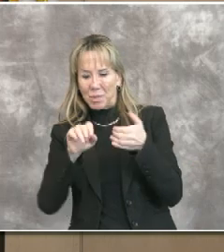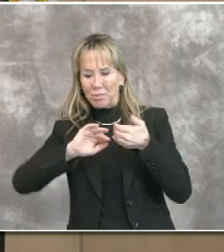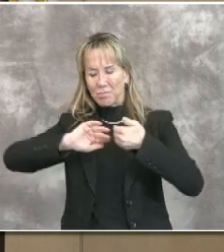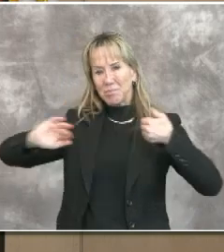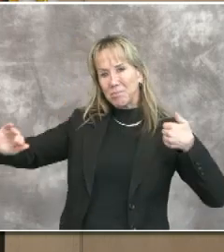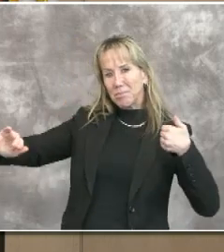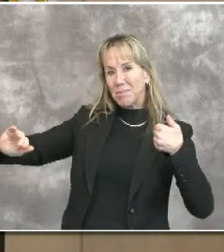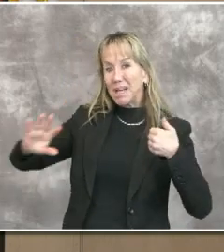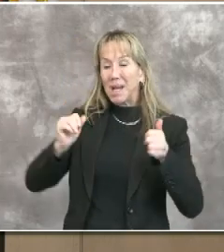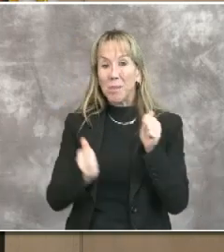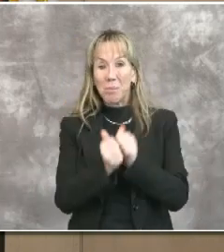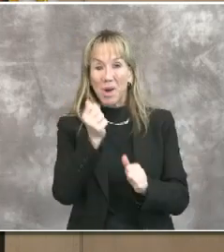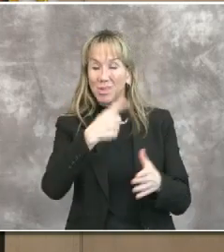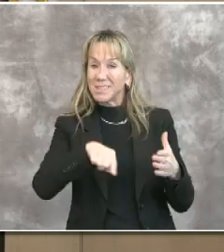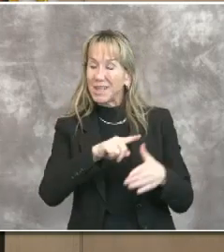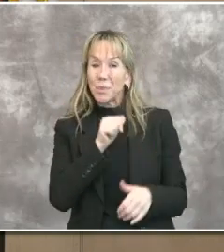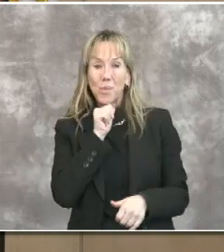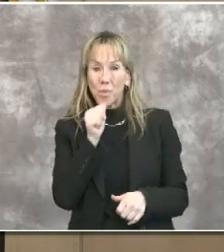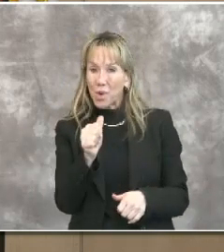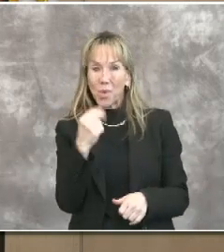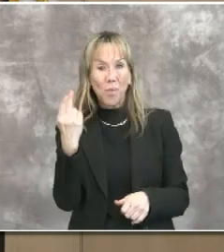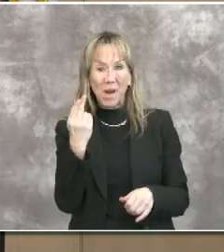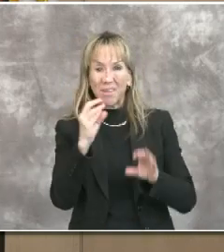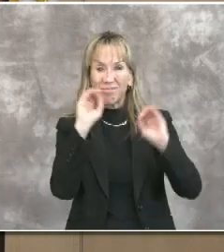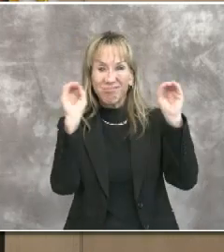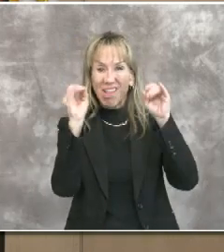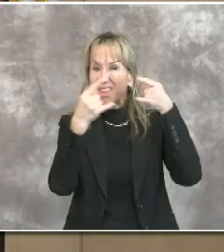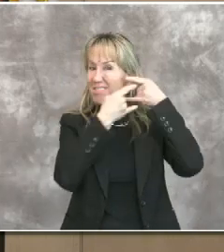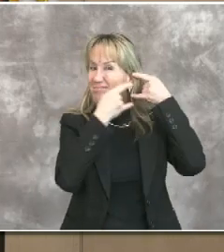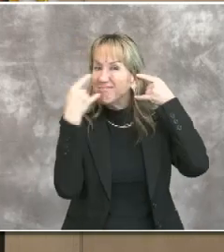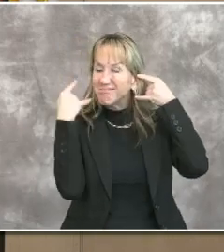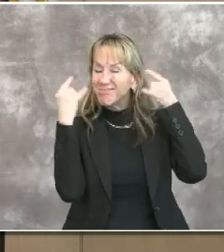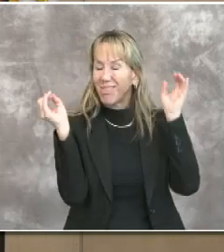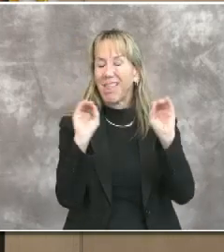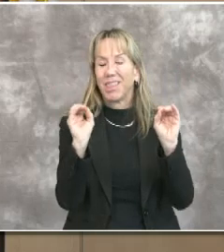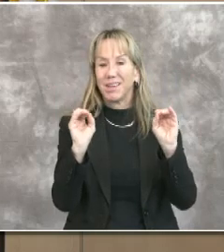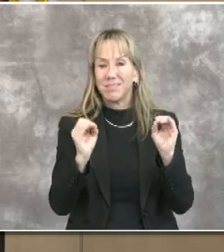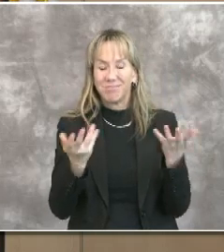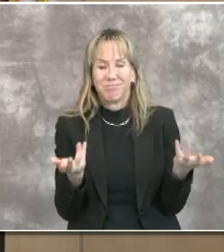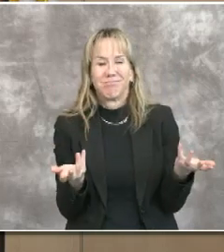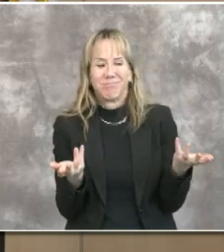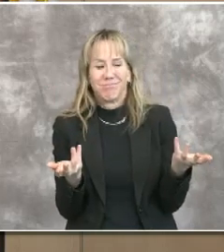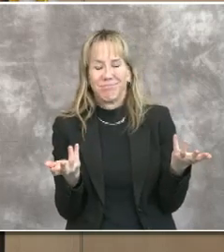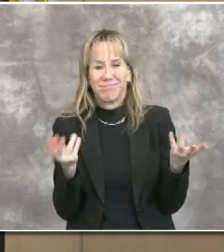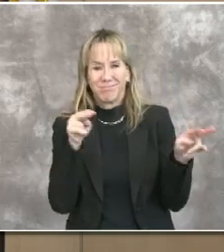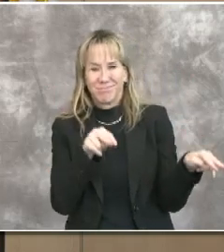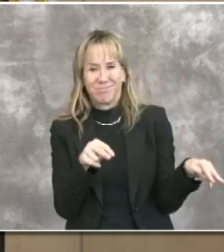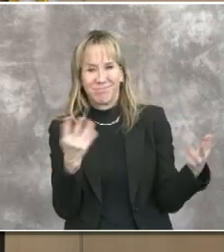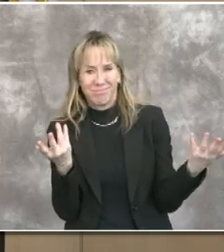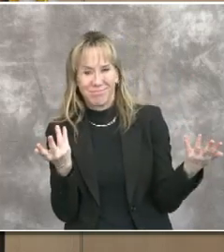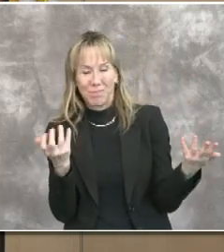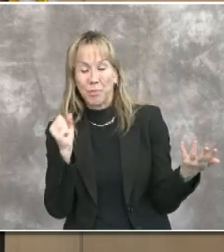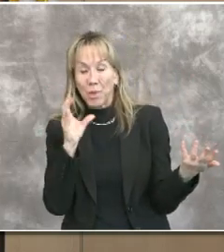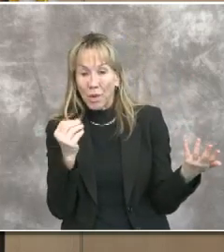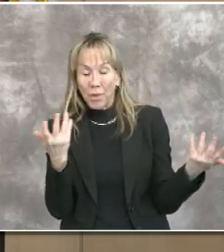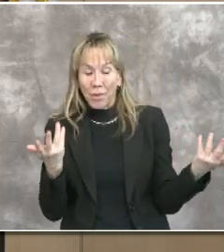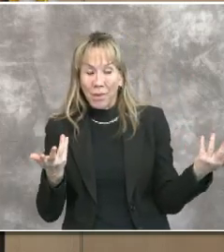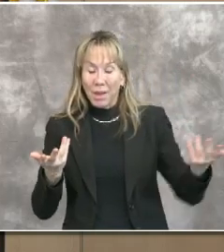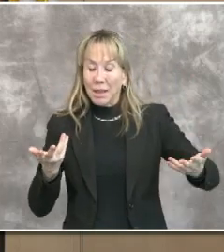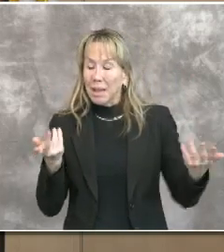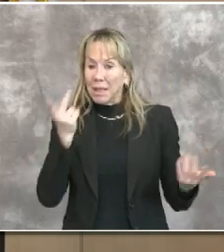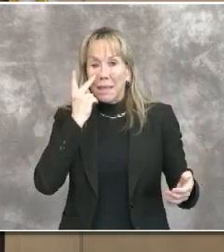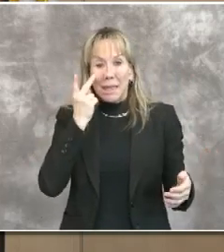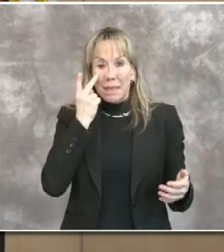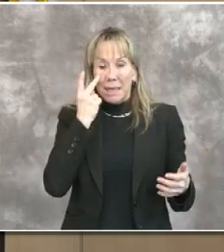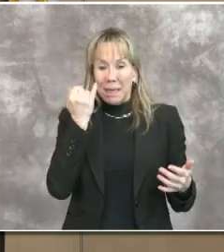most individuals were not wearing any type of facial covering. So we will see if we see